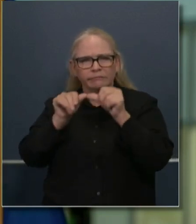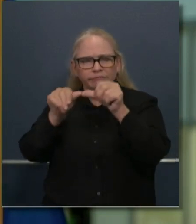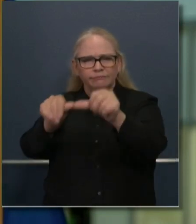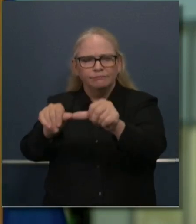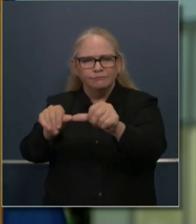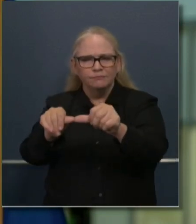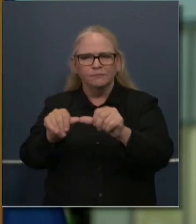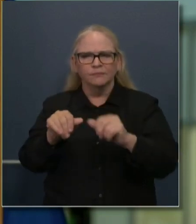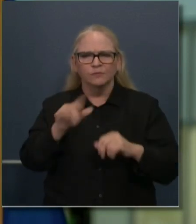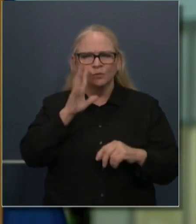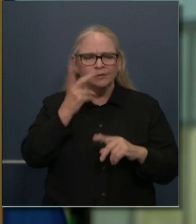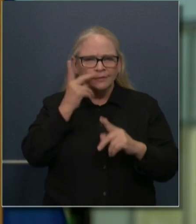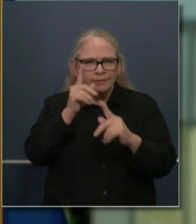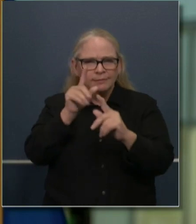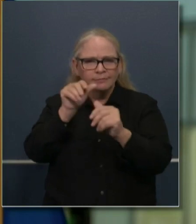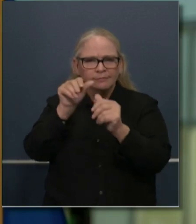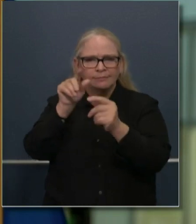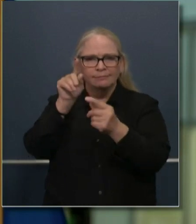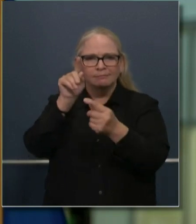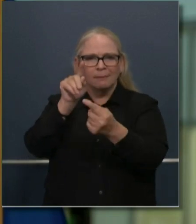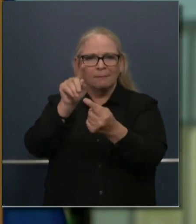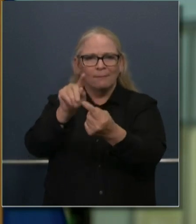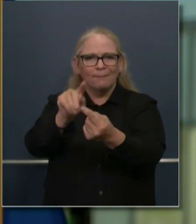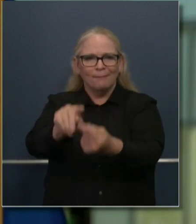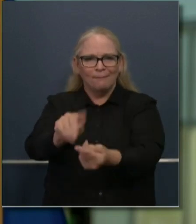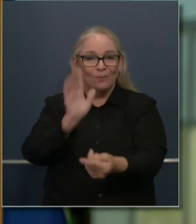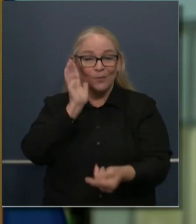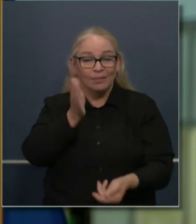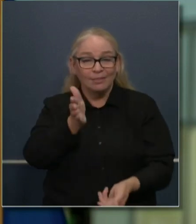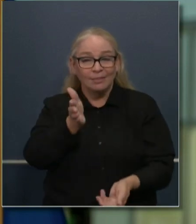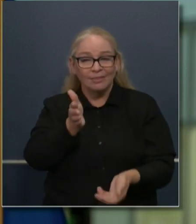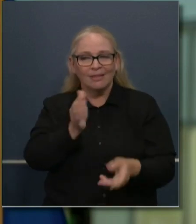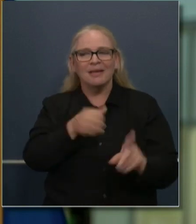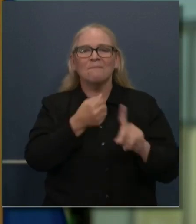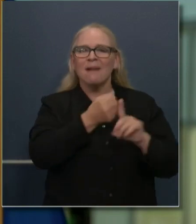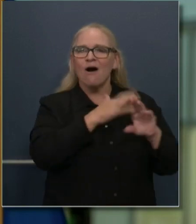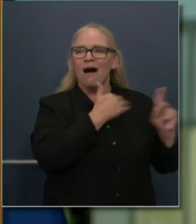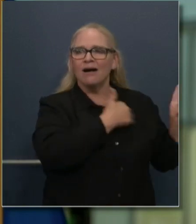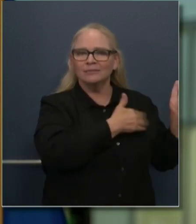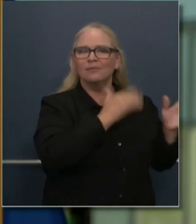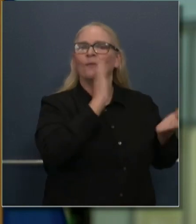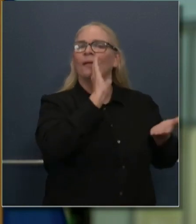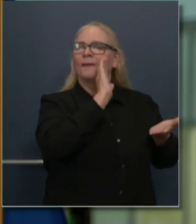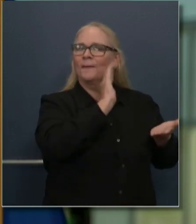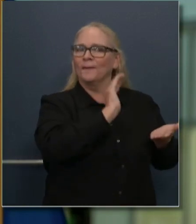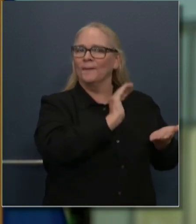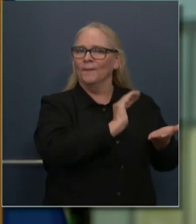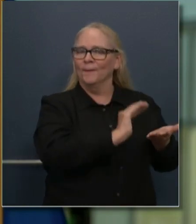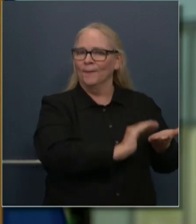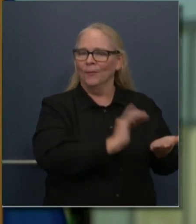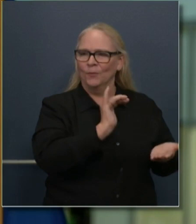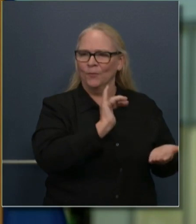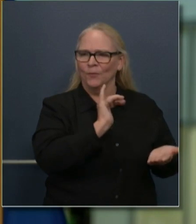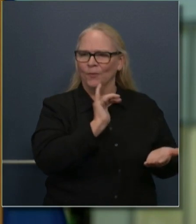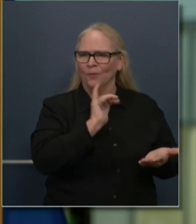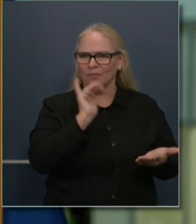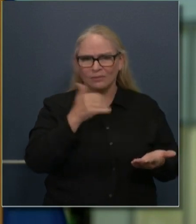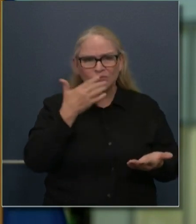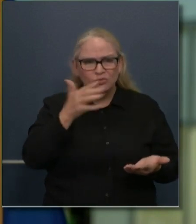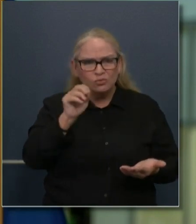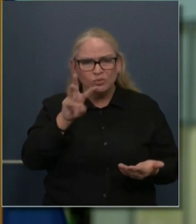down, then the impact on the hospitalization and the ICU levels as well. So good news when you drop below